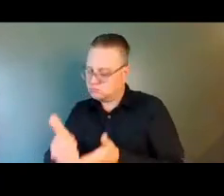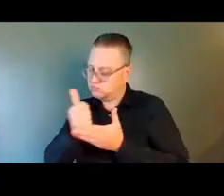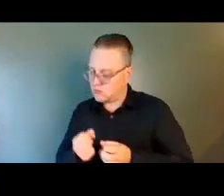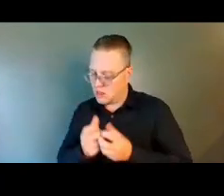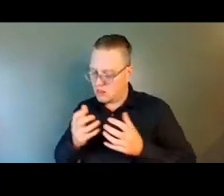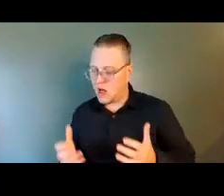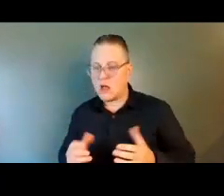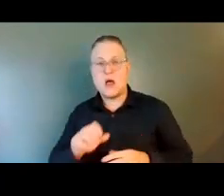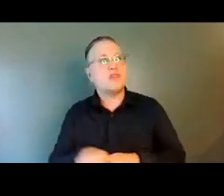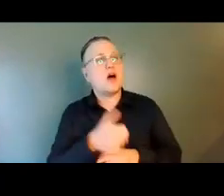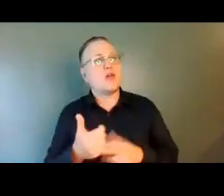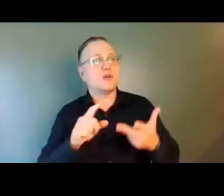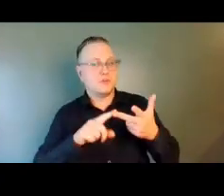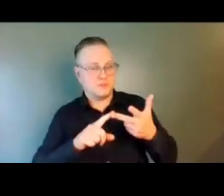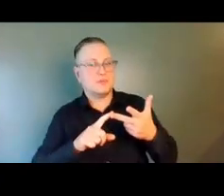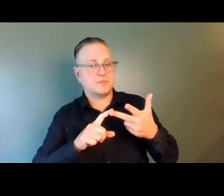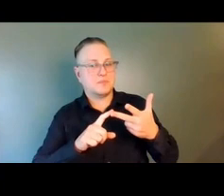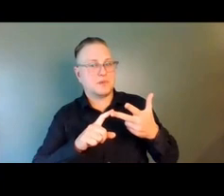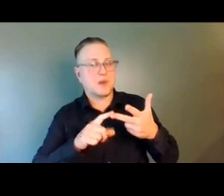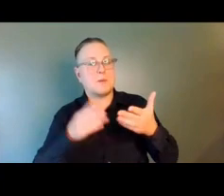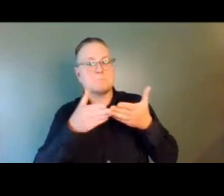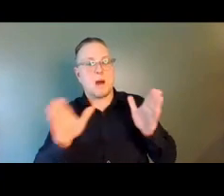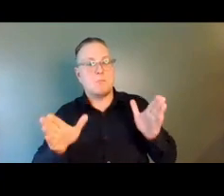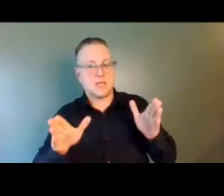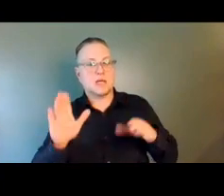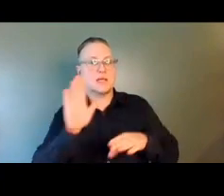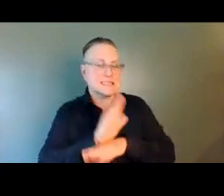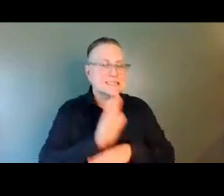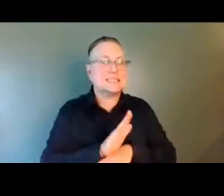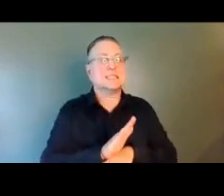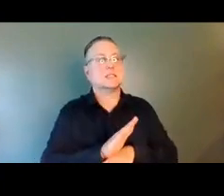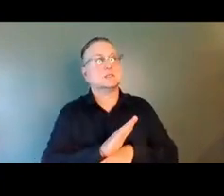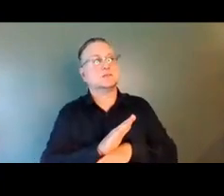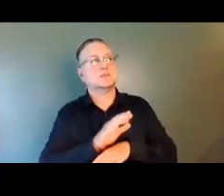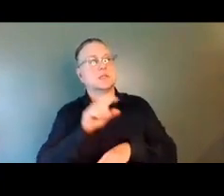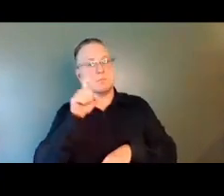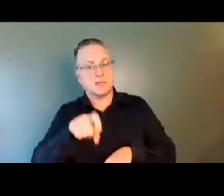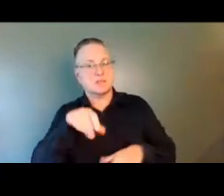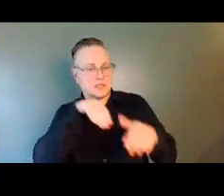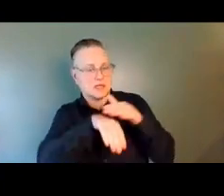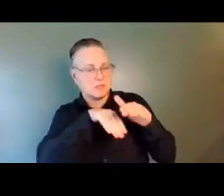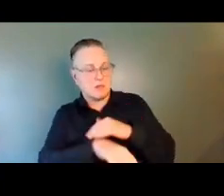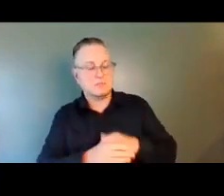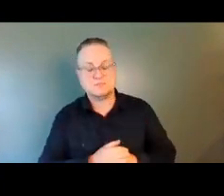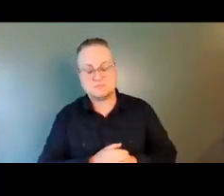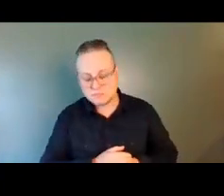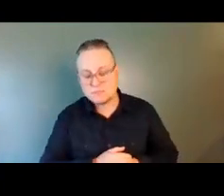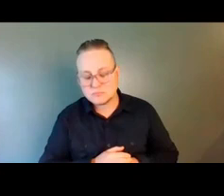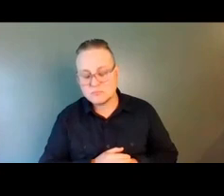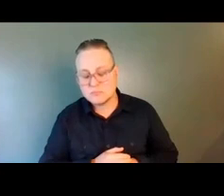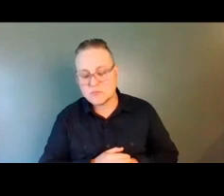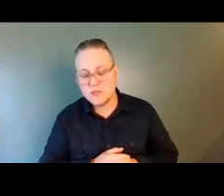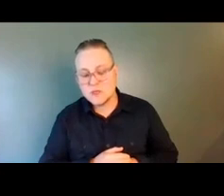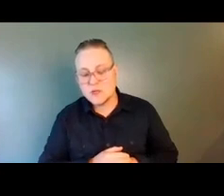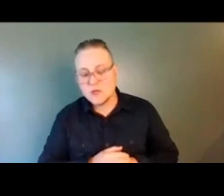ones I described are in Title III, where public entities are, to be made accessible. So I would say that